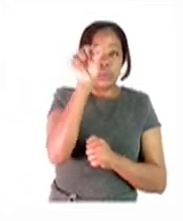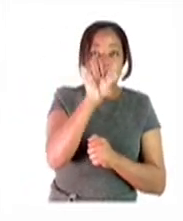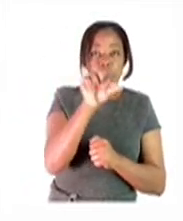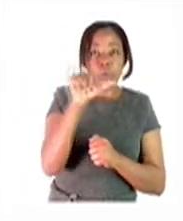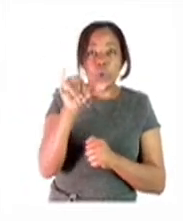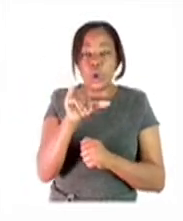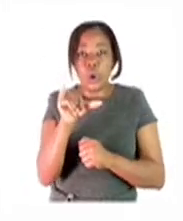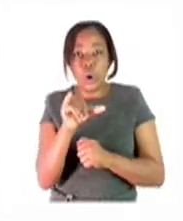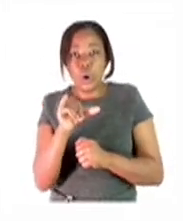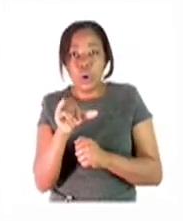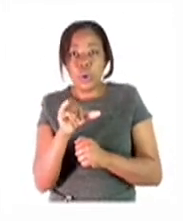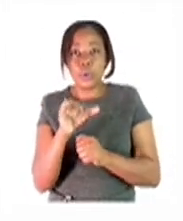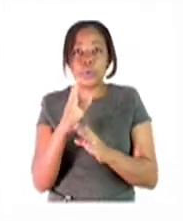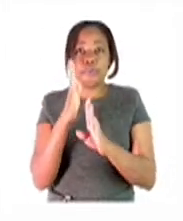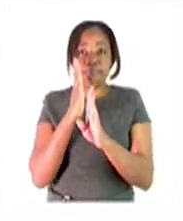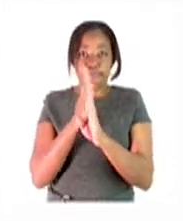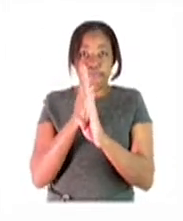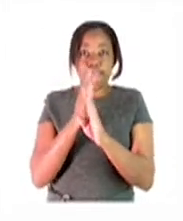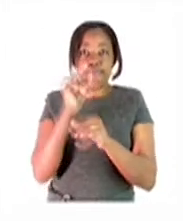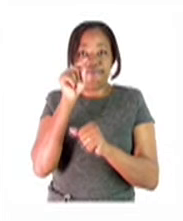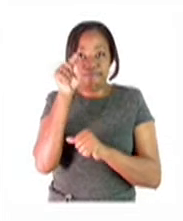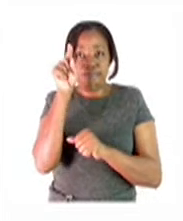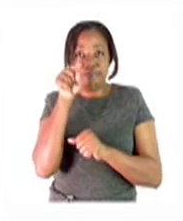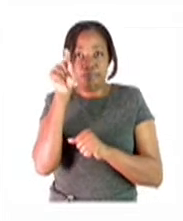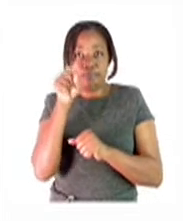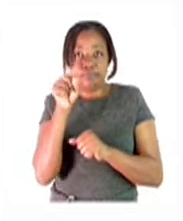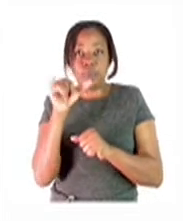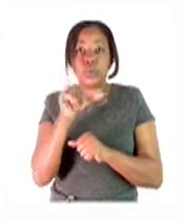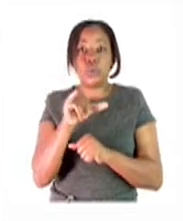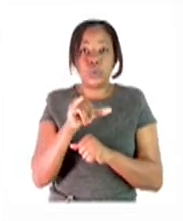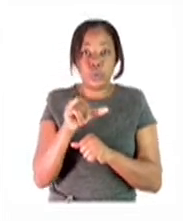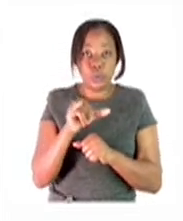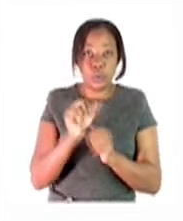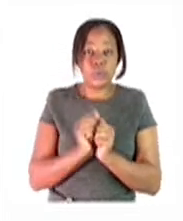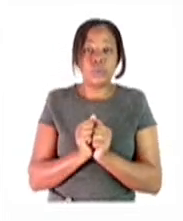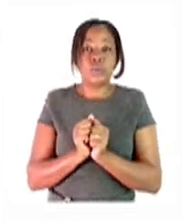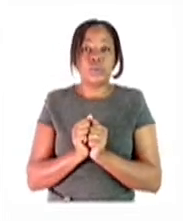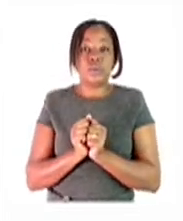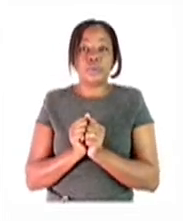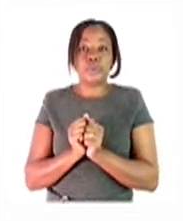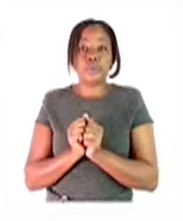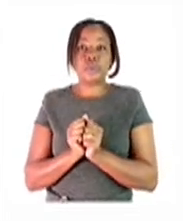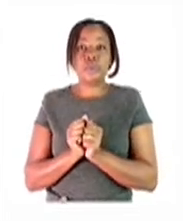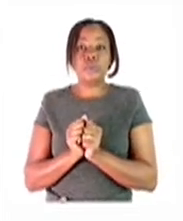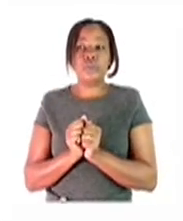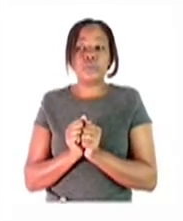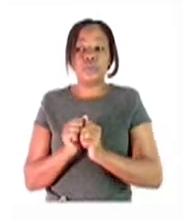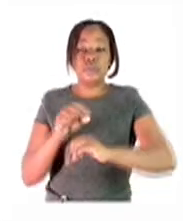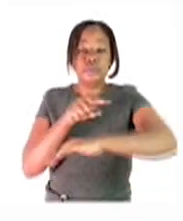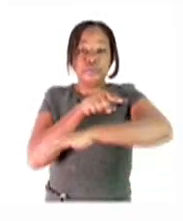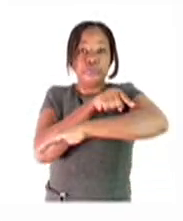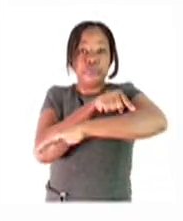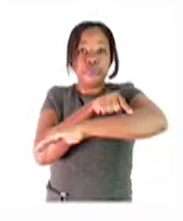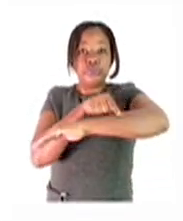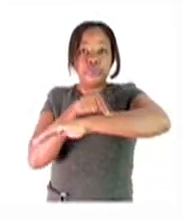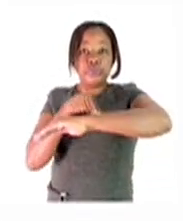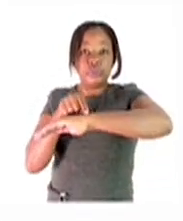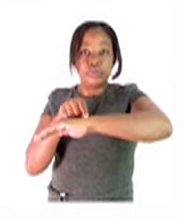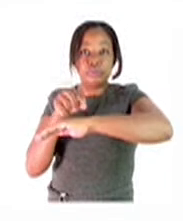you will find out which one is the correct one to be placed in the line that is provided for you in each